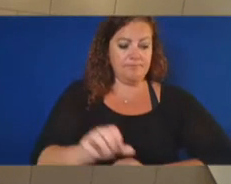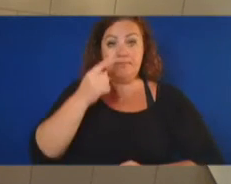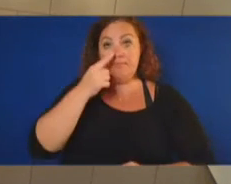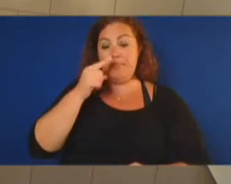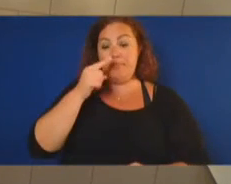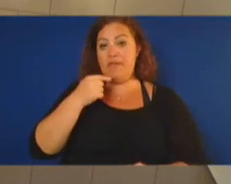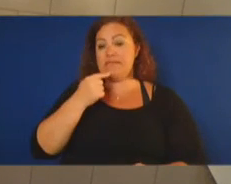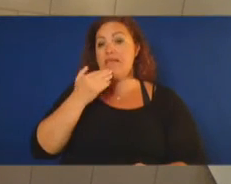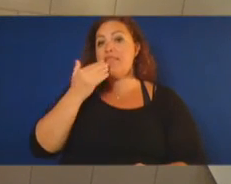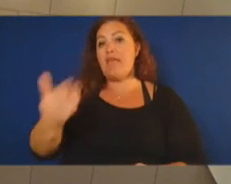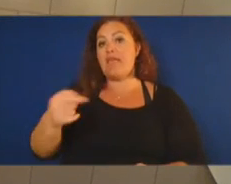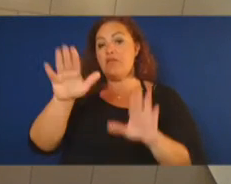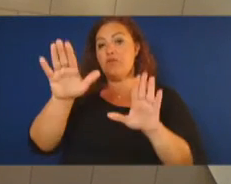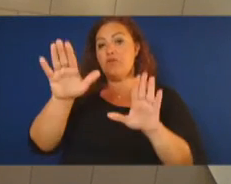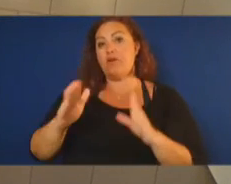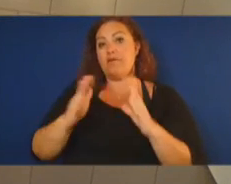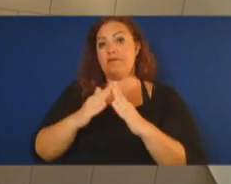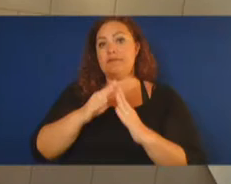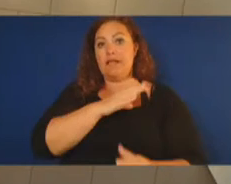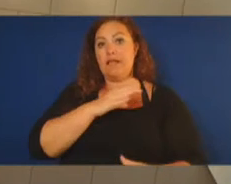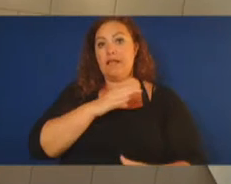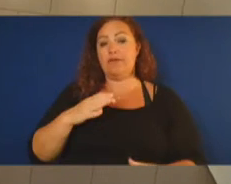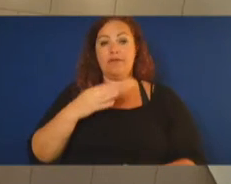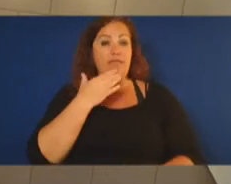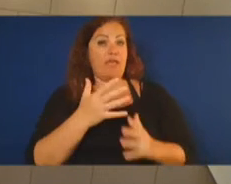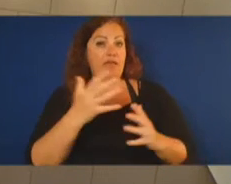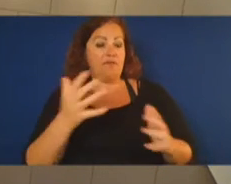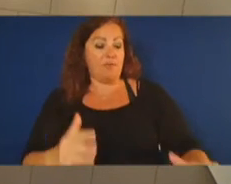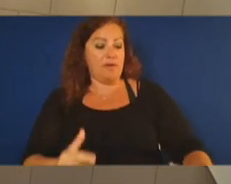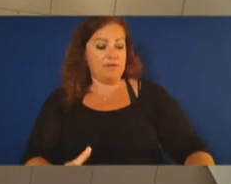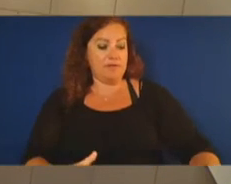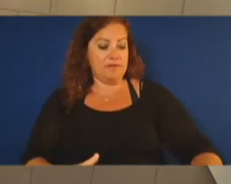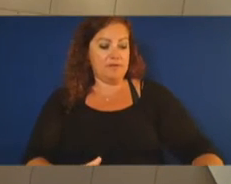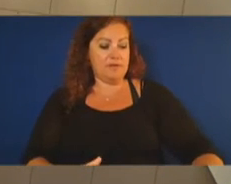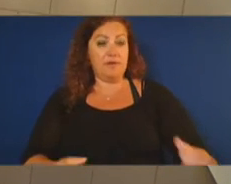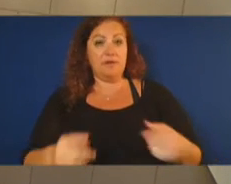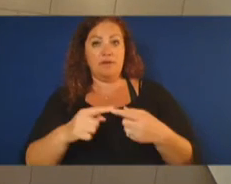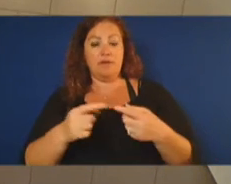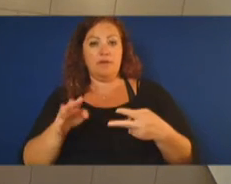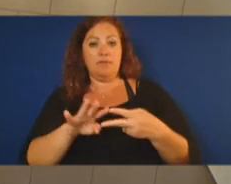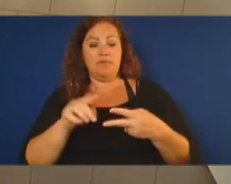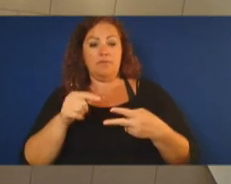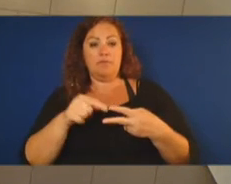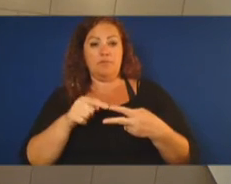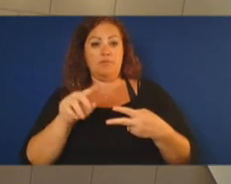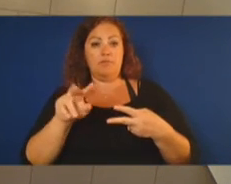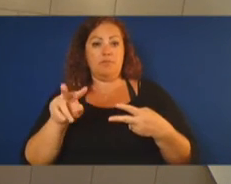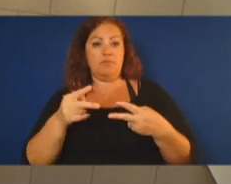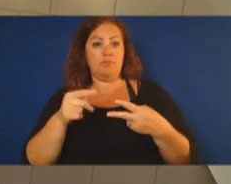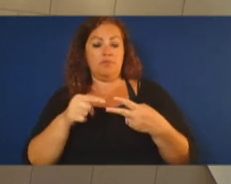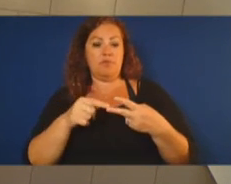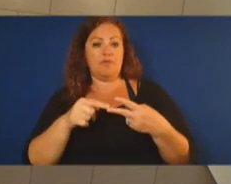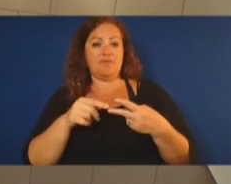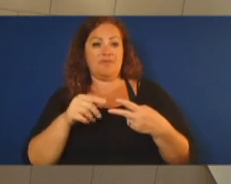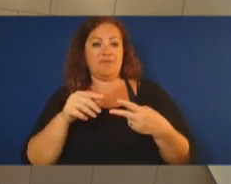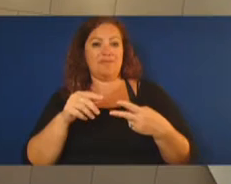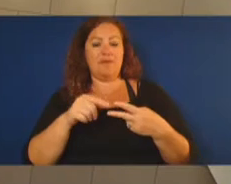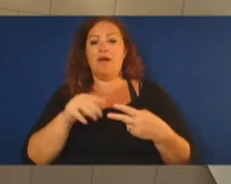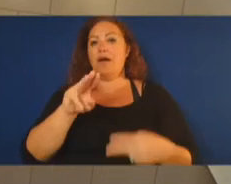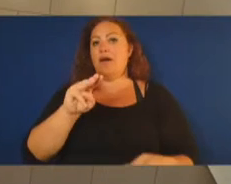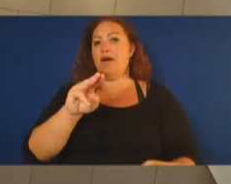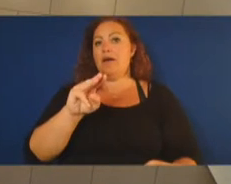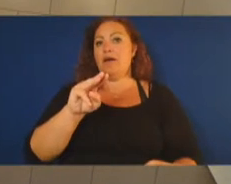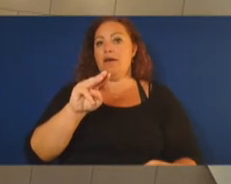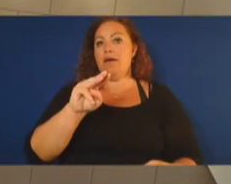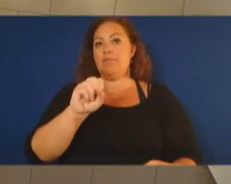city council thank you very much thank you motion to close Miss Molina I you know what